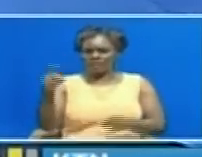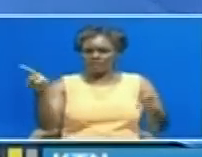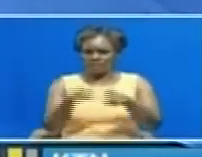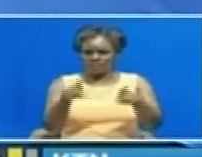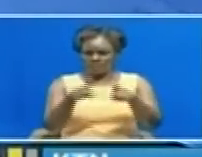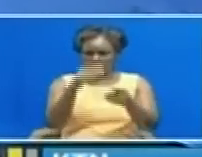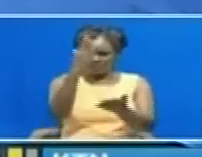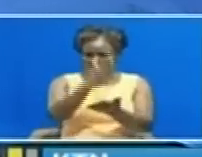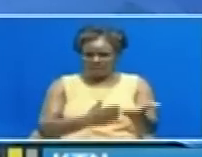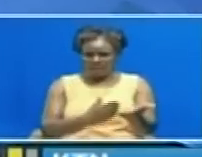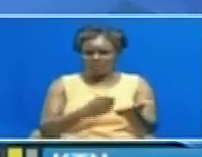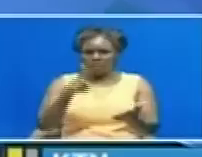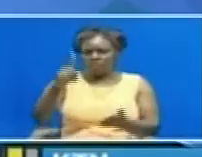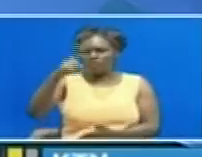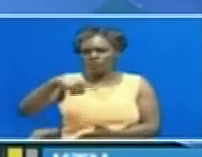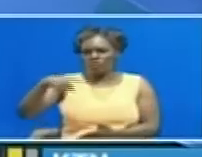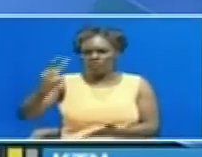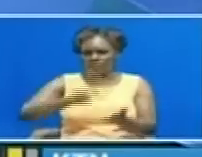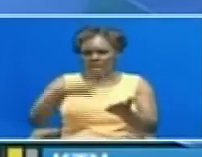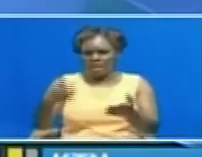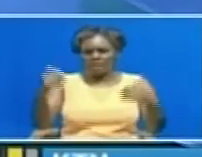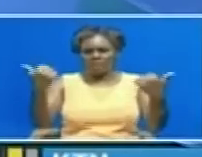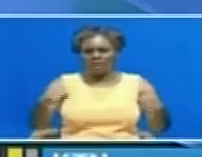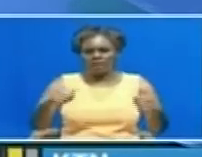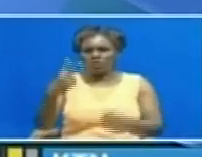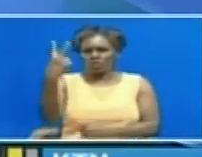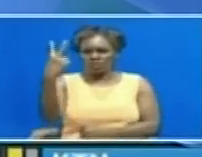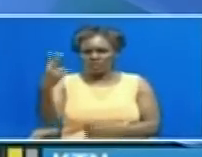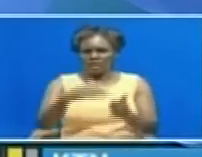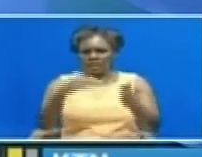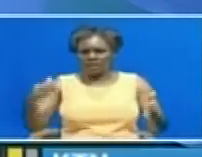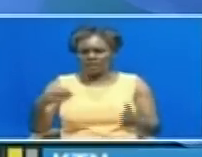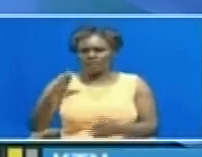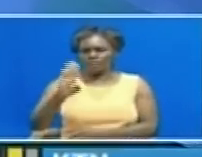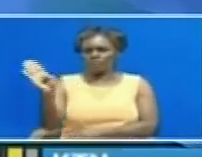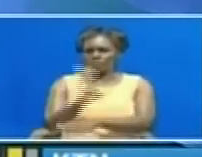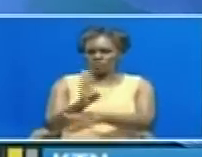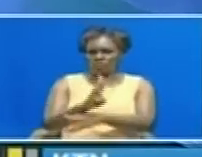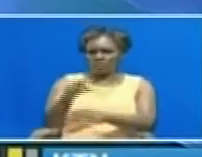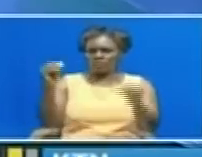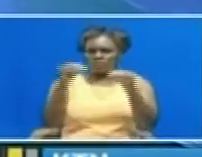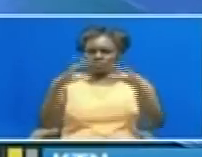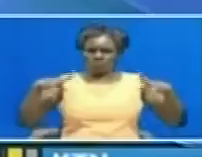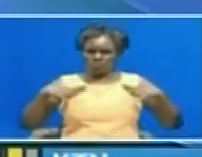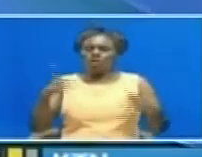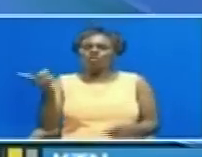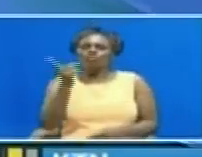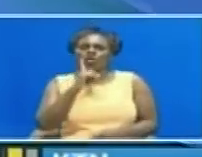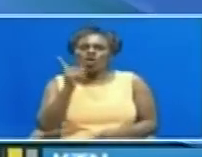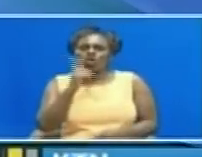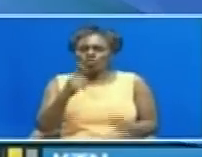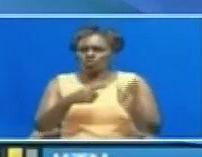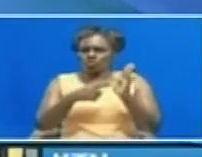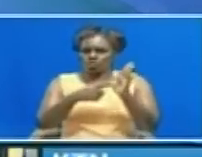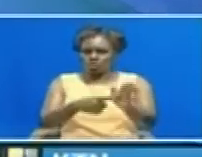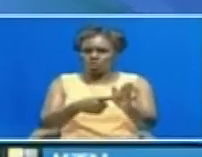semis unbeaten after they won their last Group A match 3-0 against Botswana. The teams will take a break tomorrow with the Continental